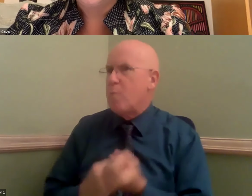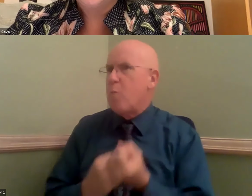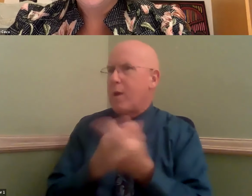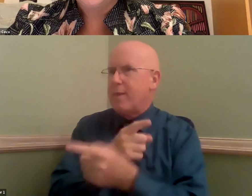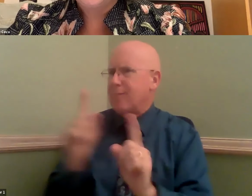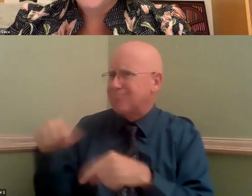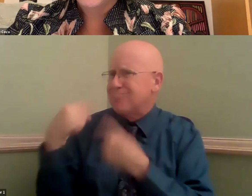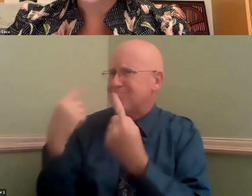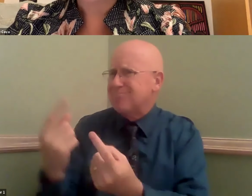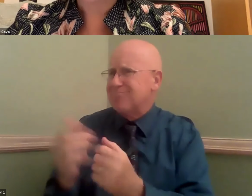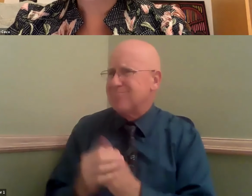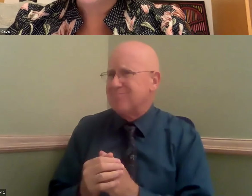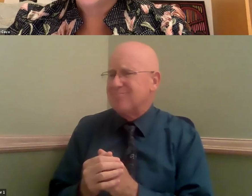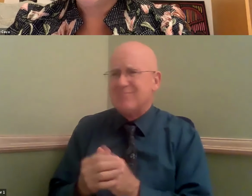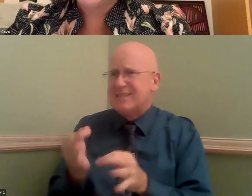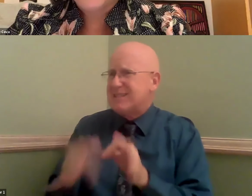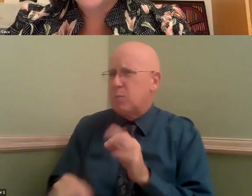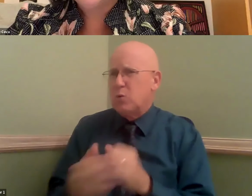simple. You know,